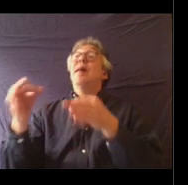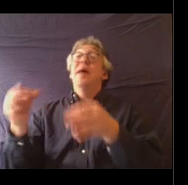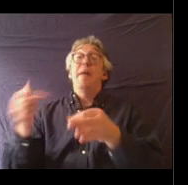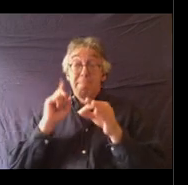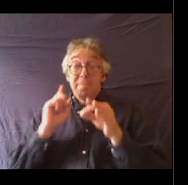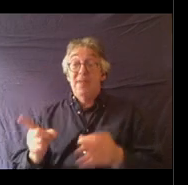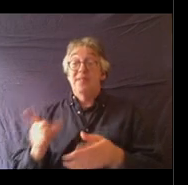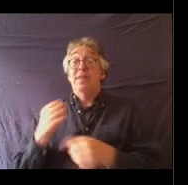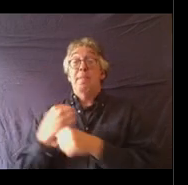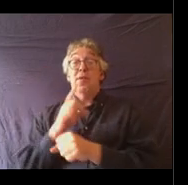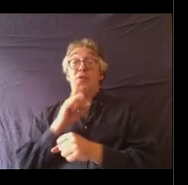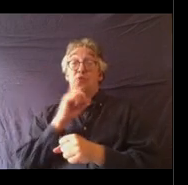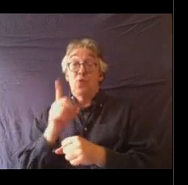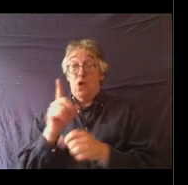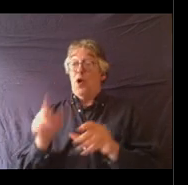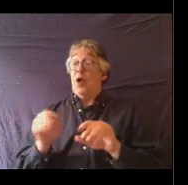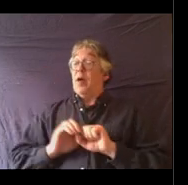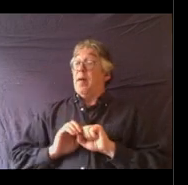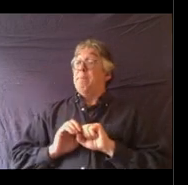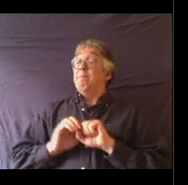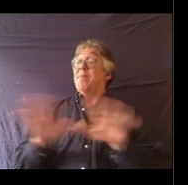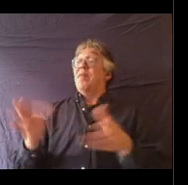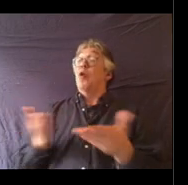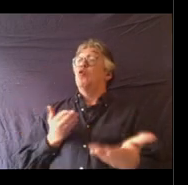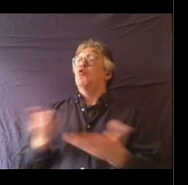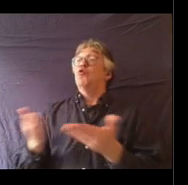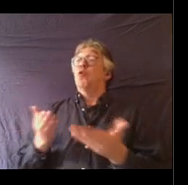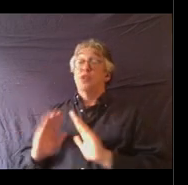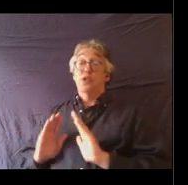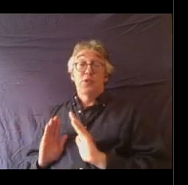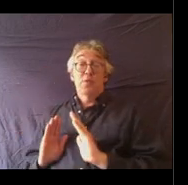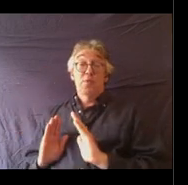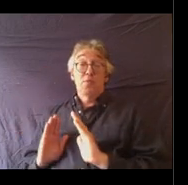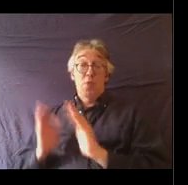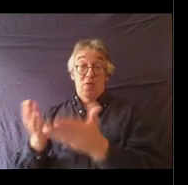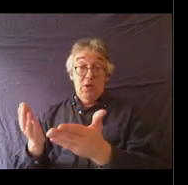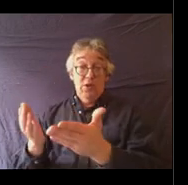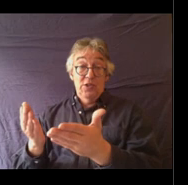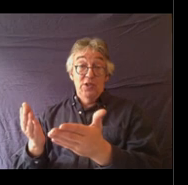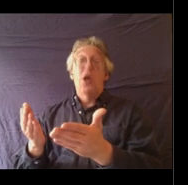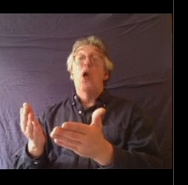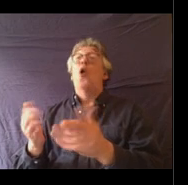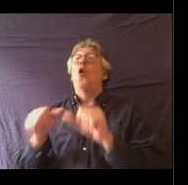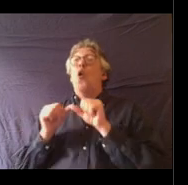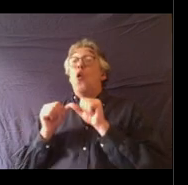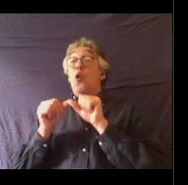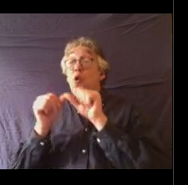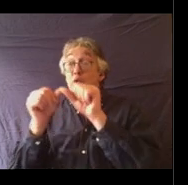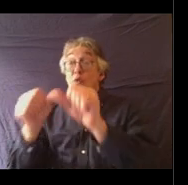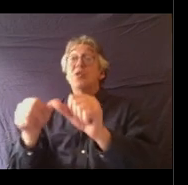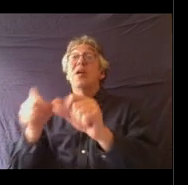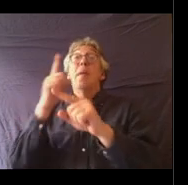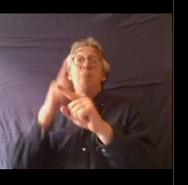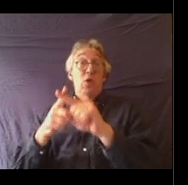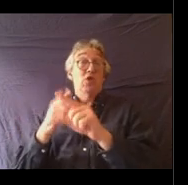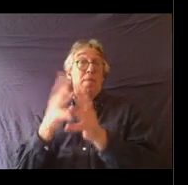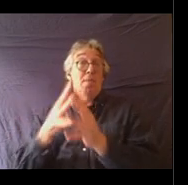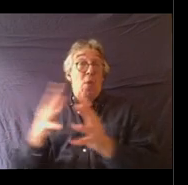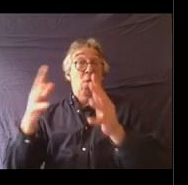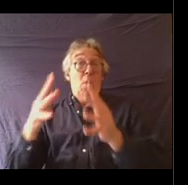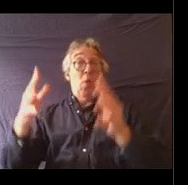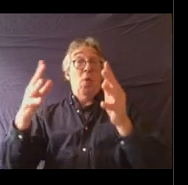media service providers under their jurisdiction are made continuously and progressively more